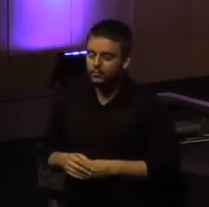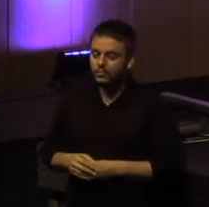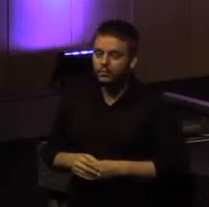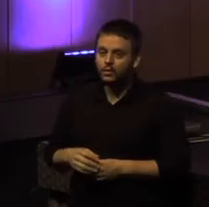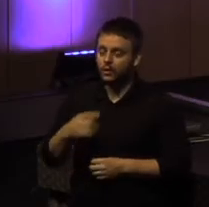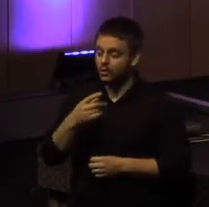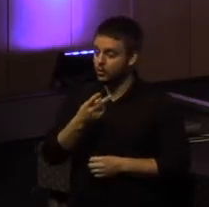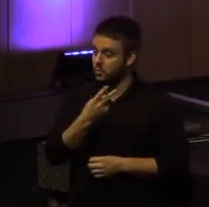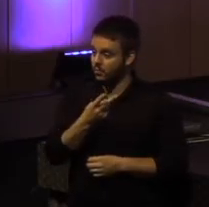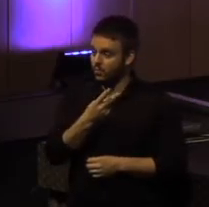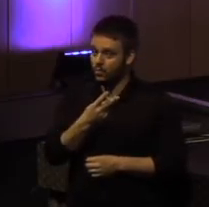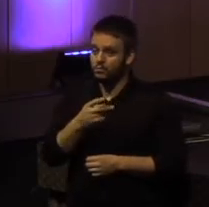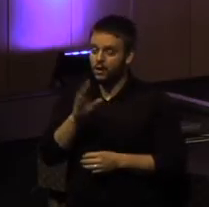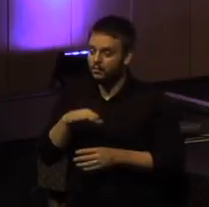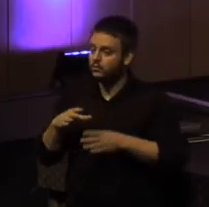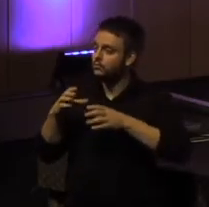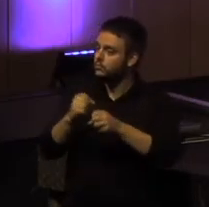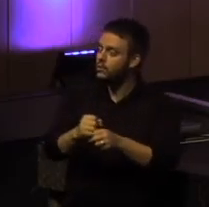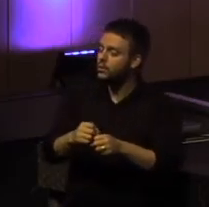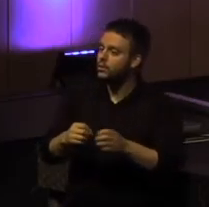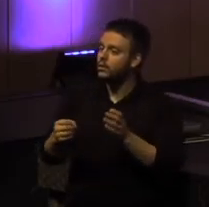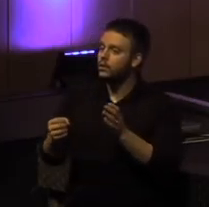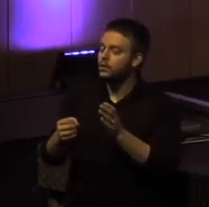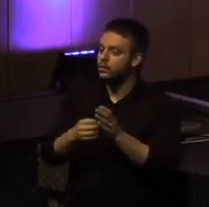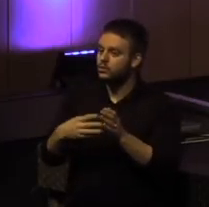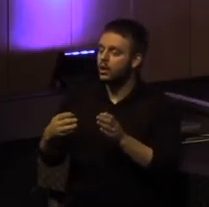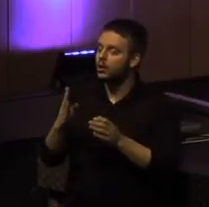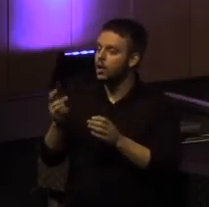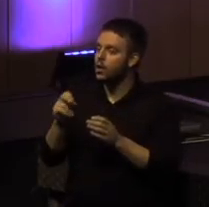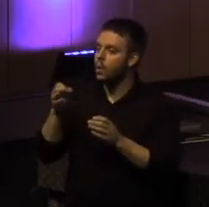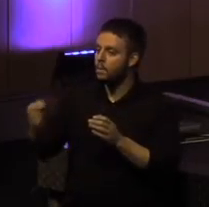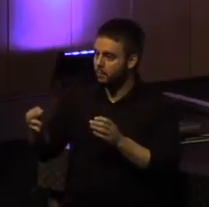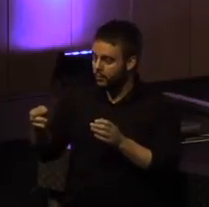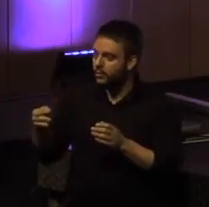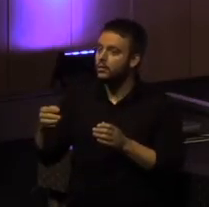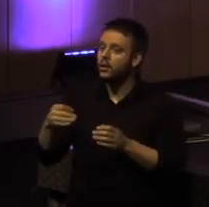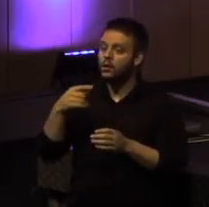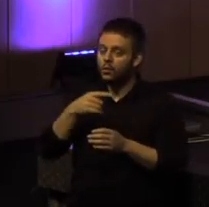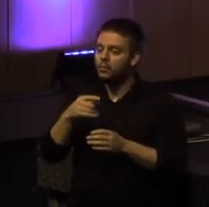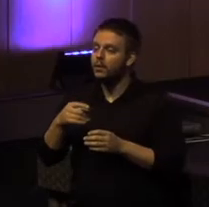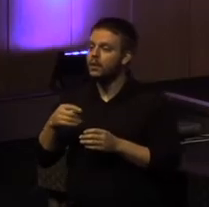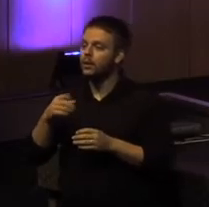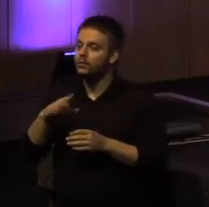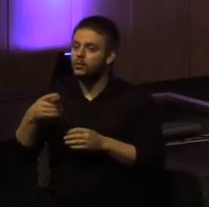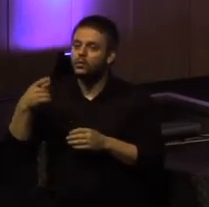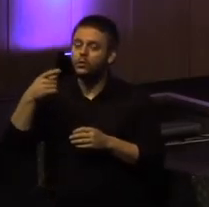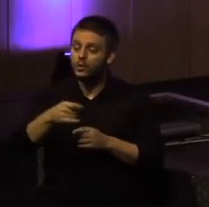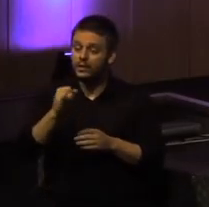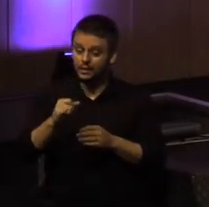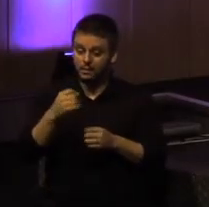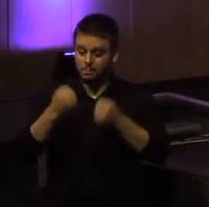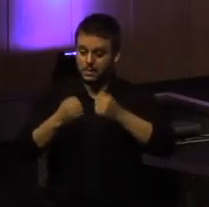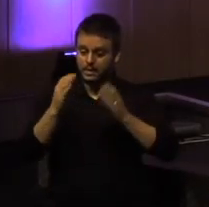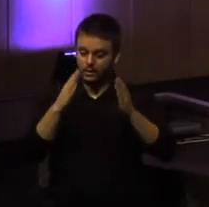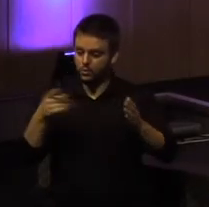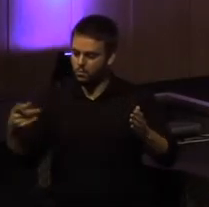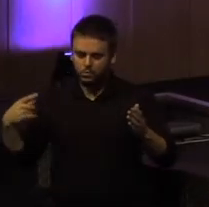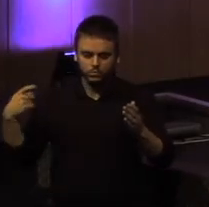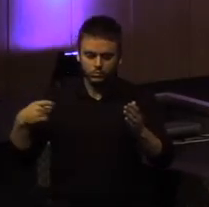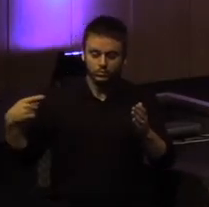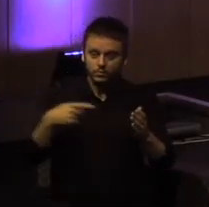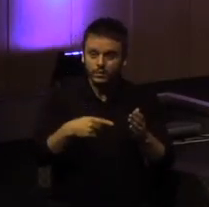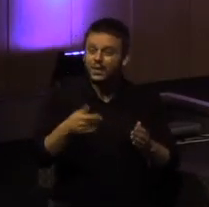in police custody or in any interaction with the police, such as the interaction that happened on October 28th in